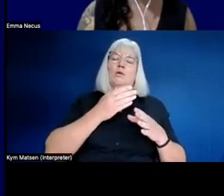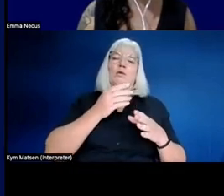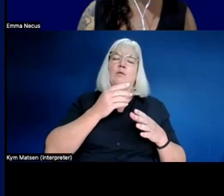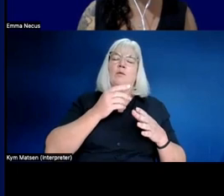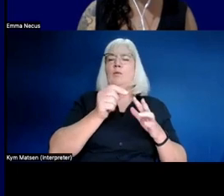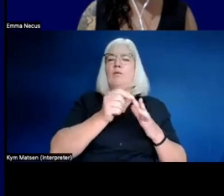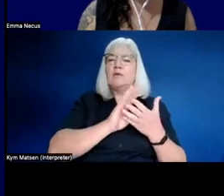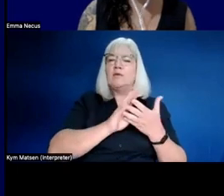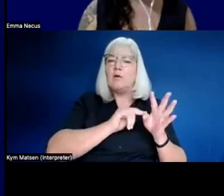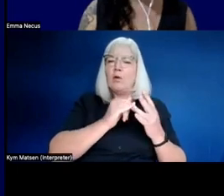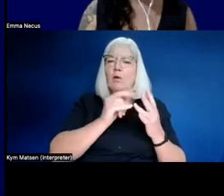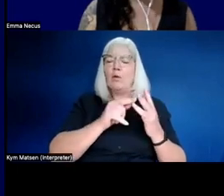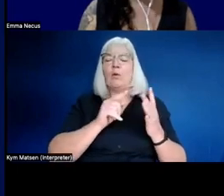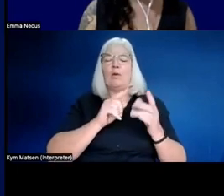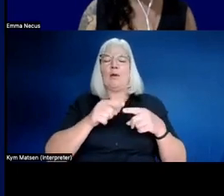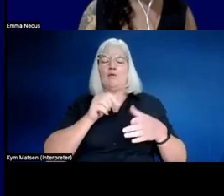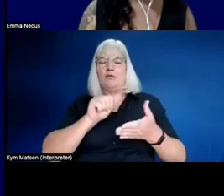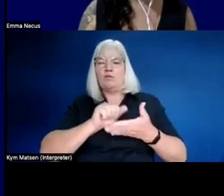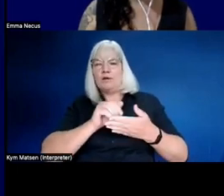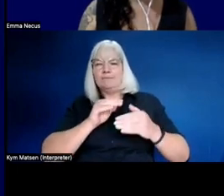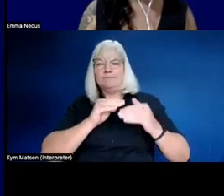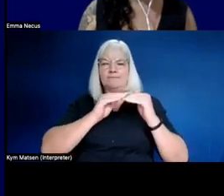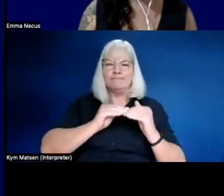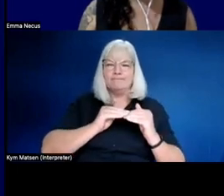for mealtimes.